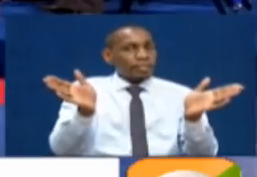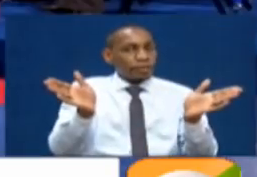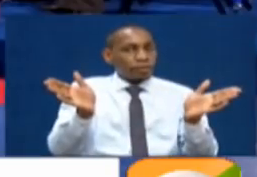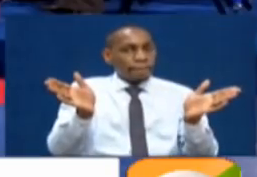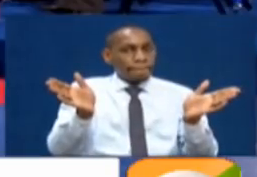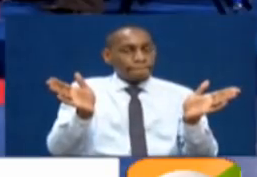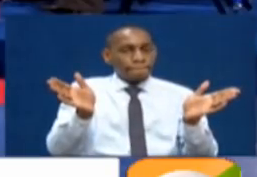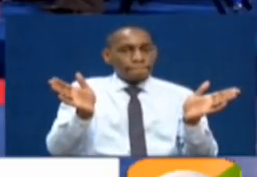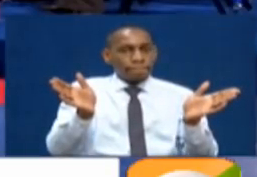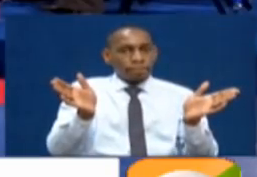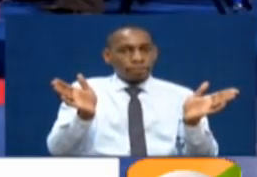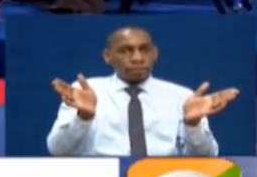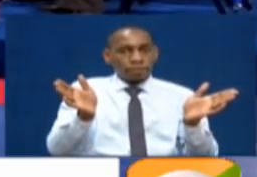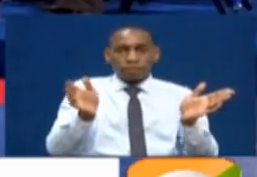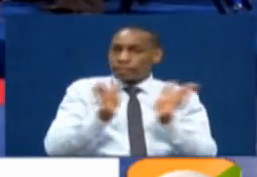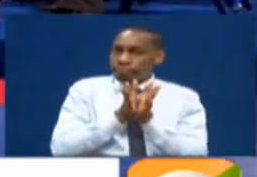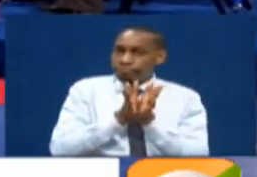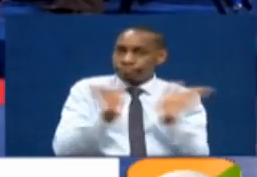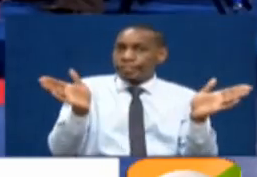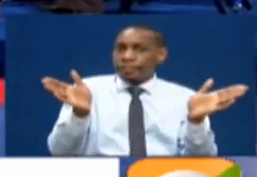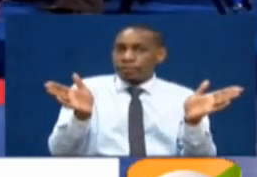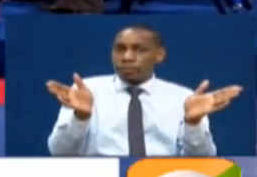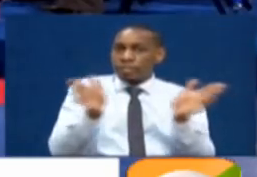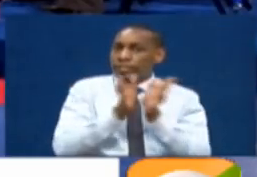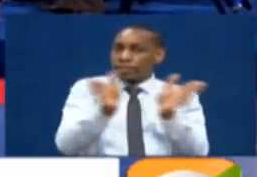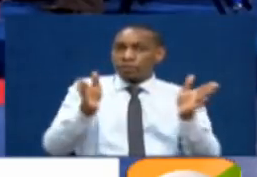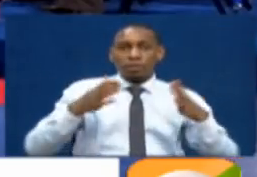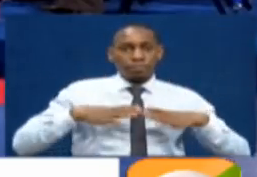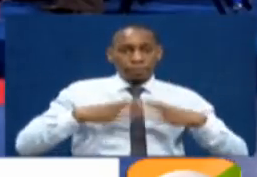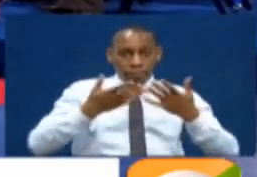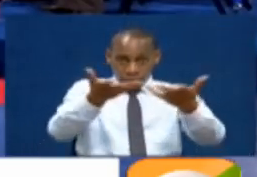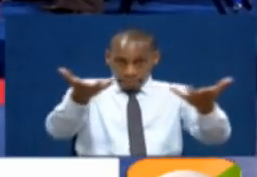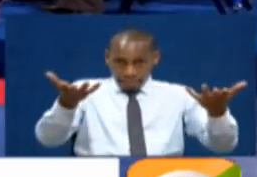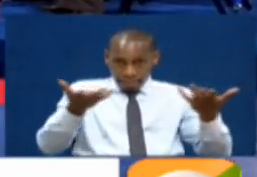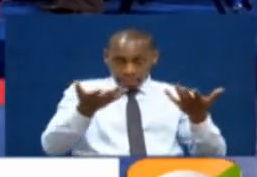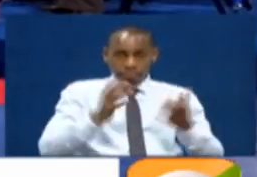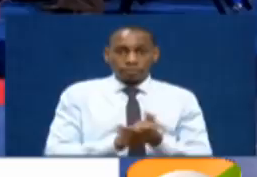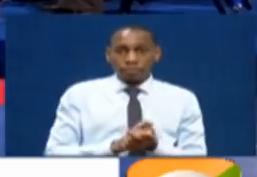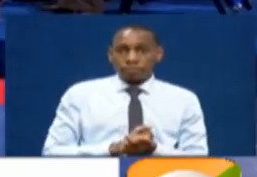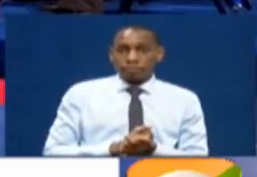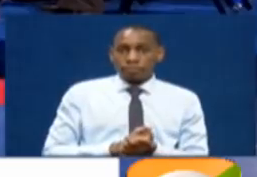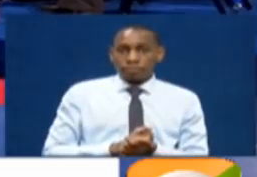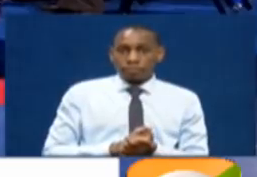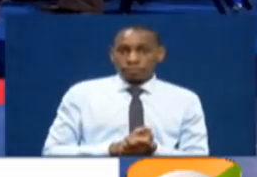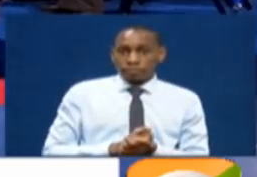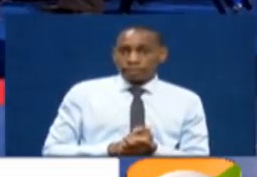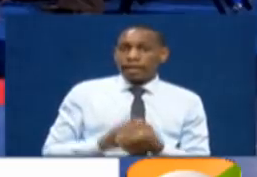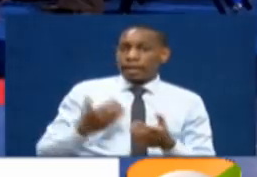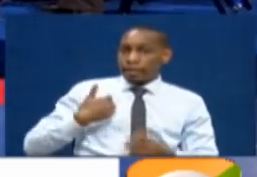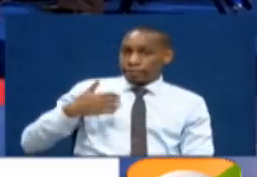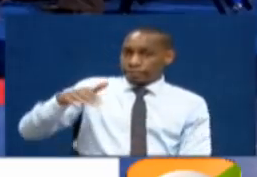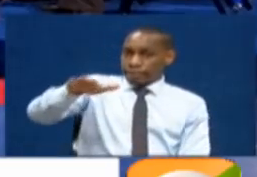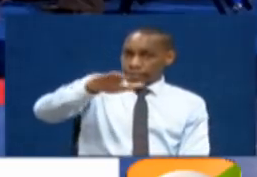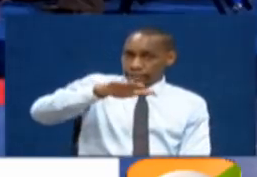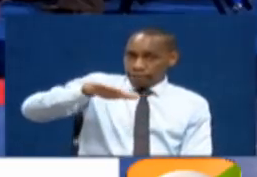and the general public, we are looking at an environment whereby the leadership in